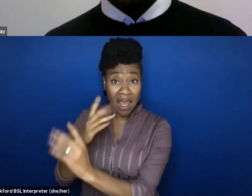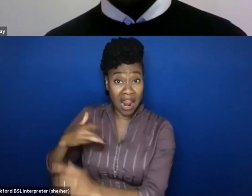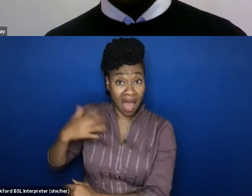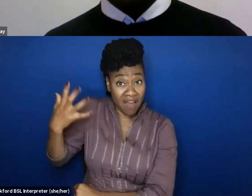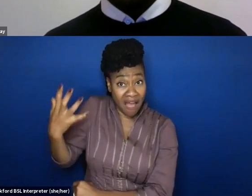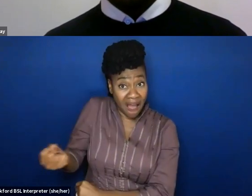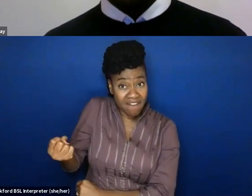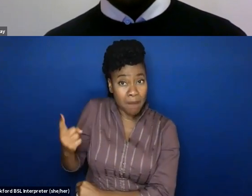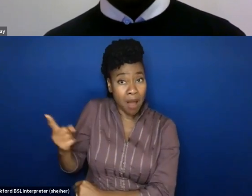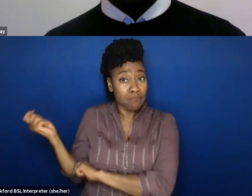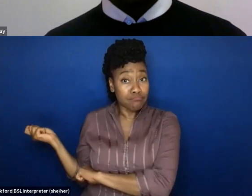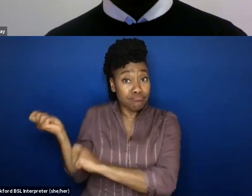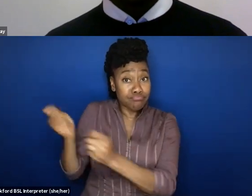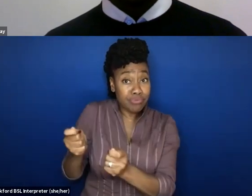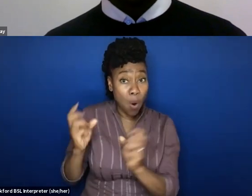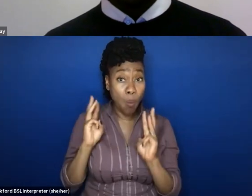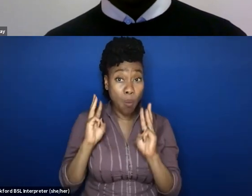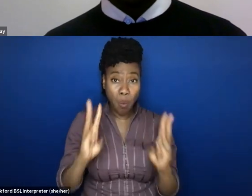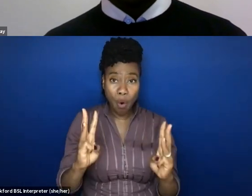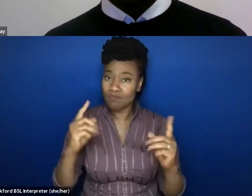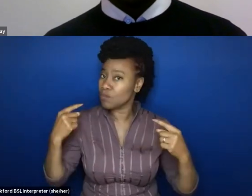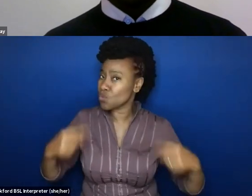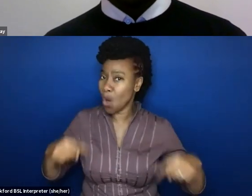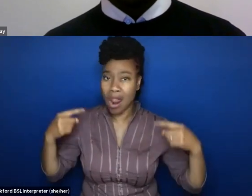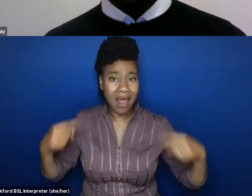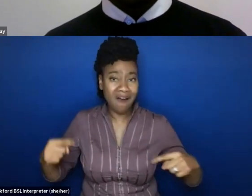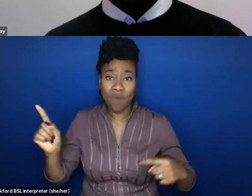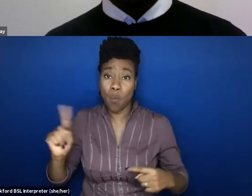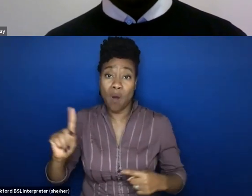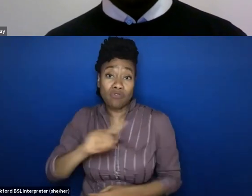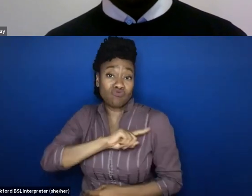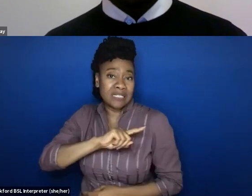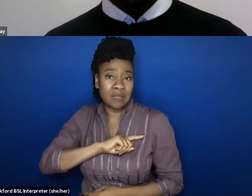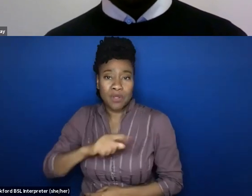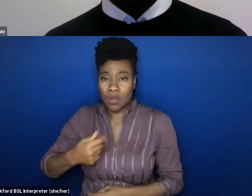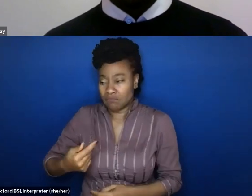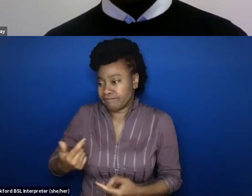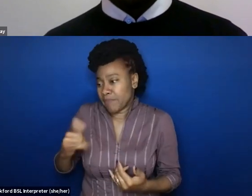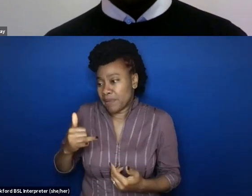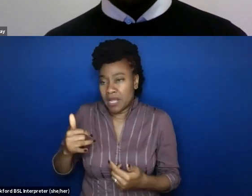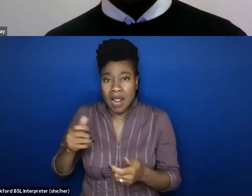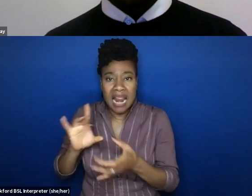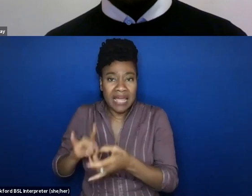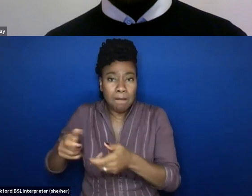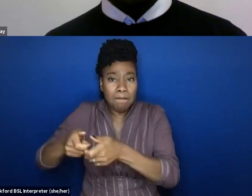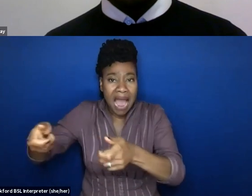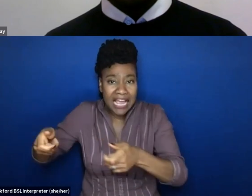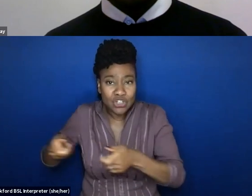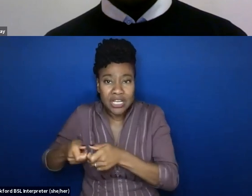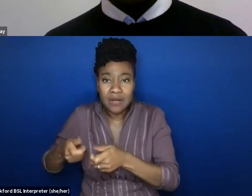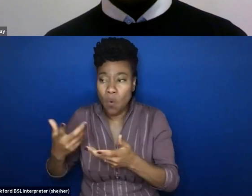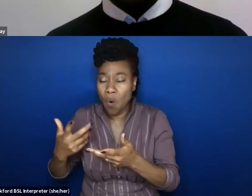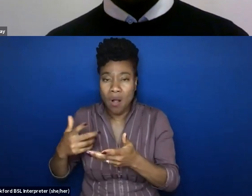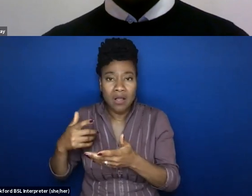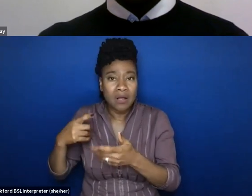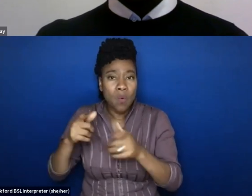not be allowed on the ward for whatever reason, maybe due to packaging or licensing or whatever.